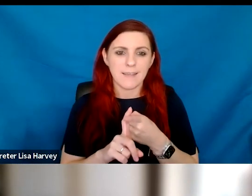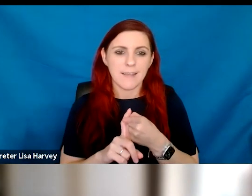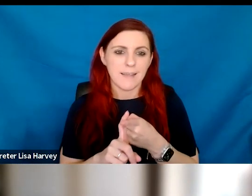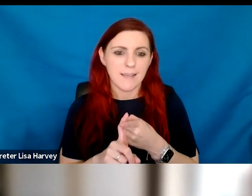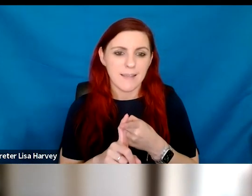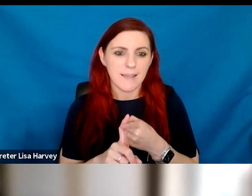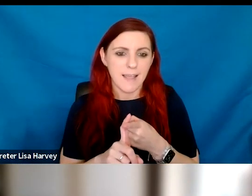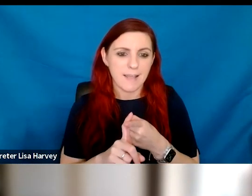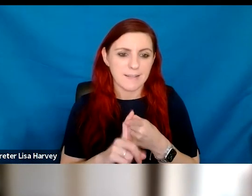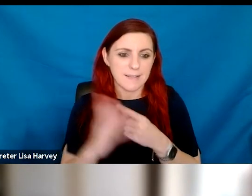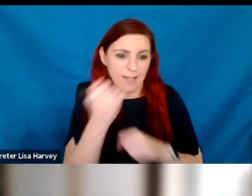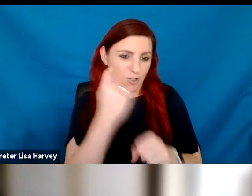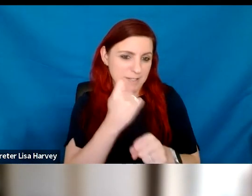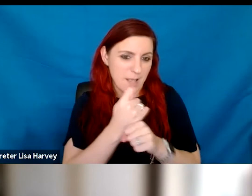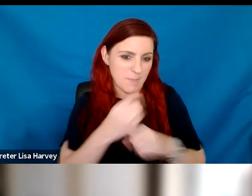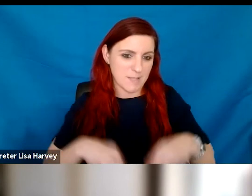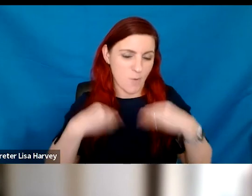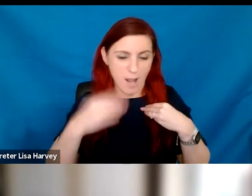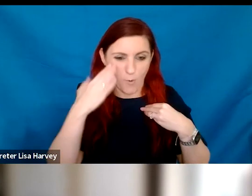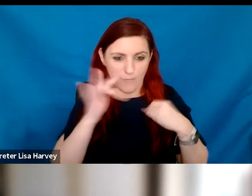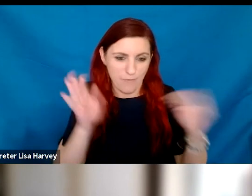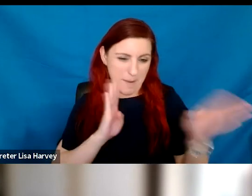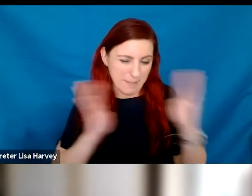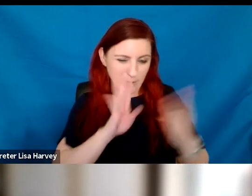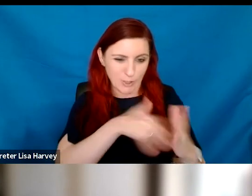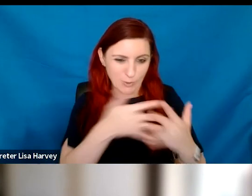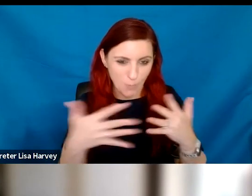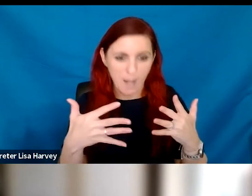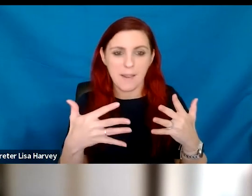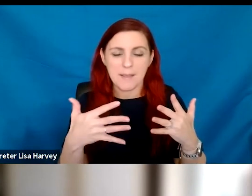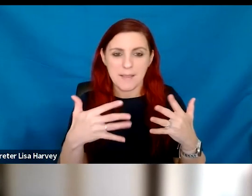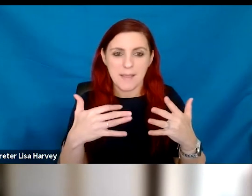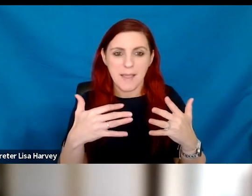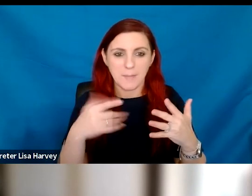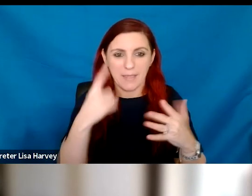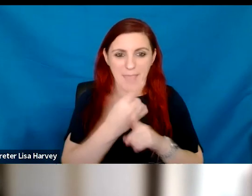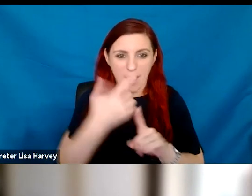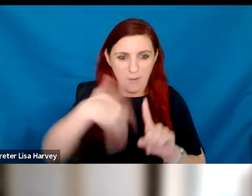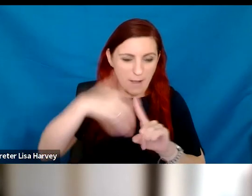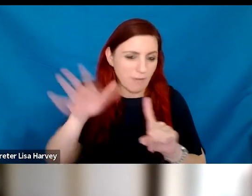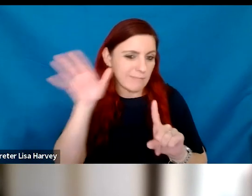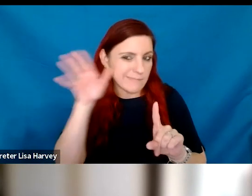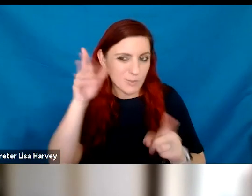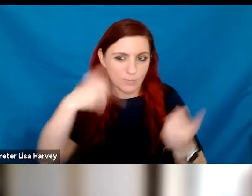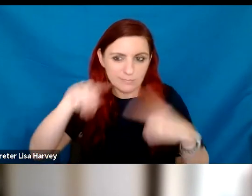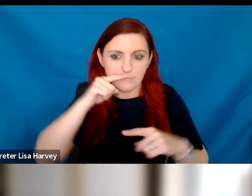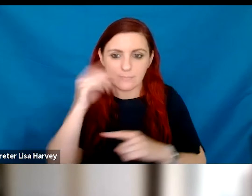I suppose taking your time out of a very busy schedule and being there in the background listening to a number of the